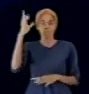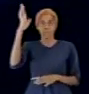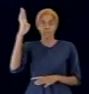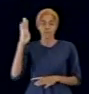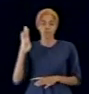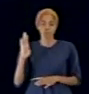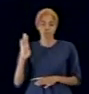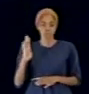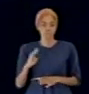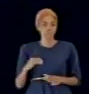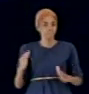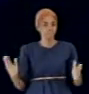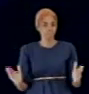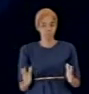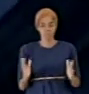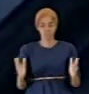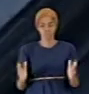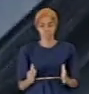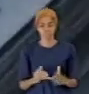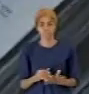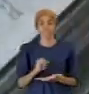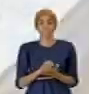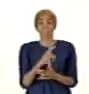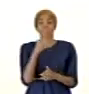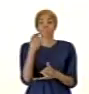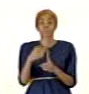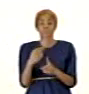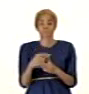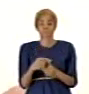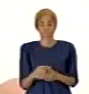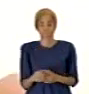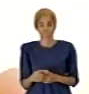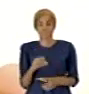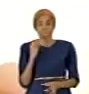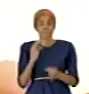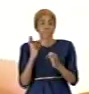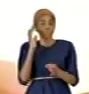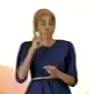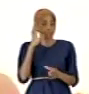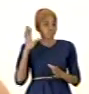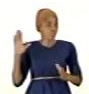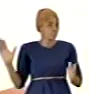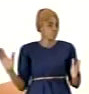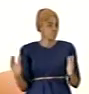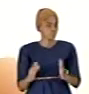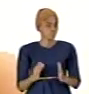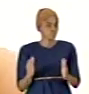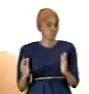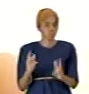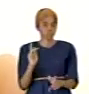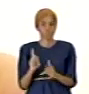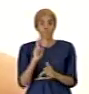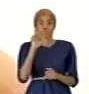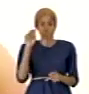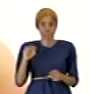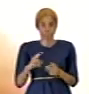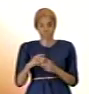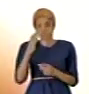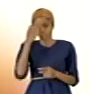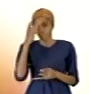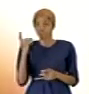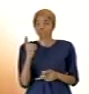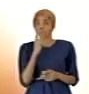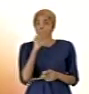God. Persuading, that's the word. If you're going to persuade people, you need to know where you're